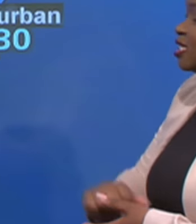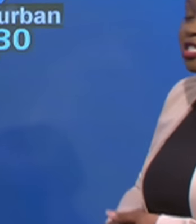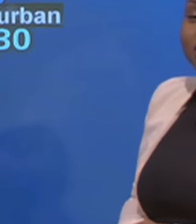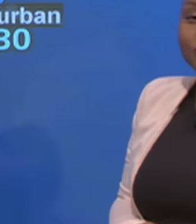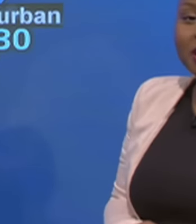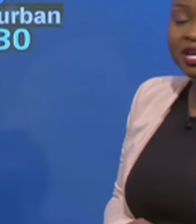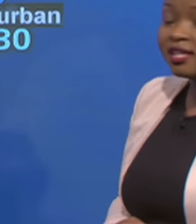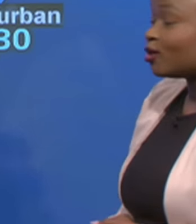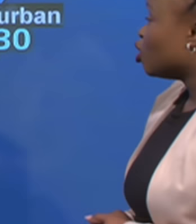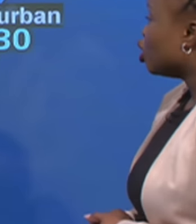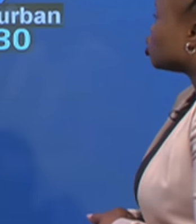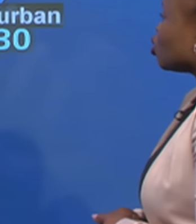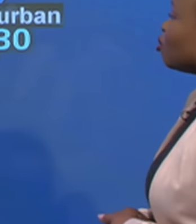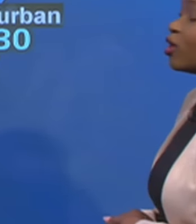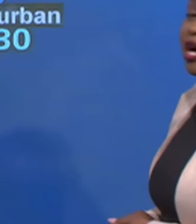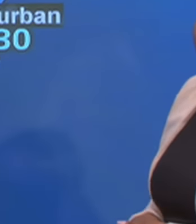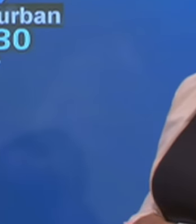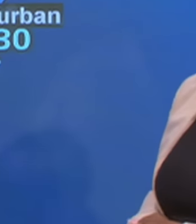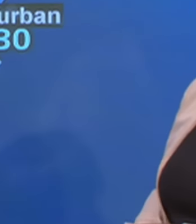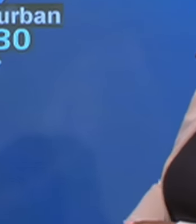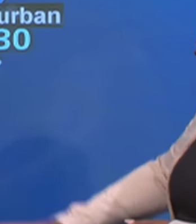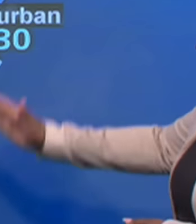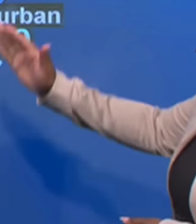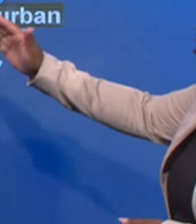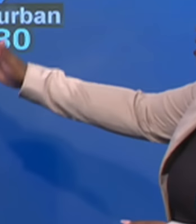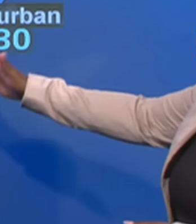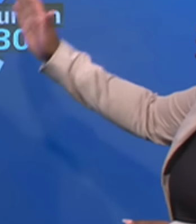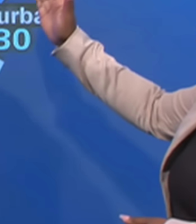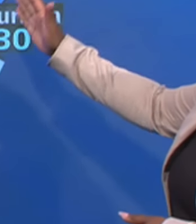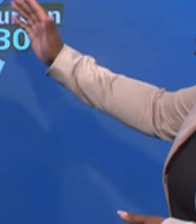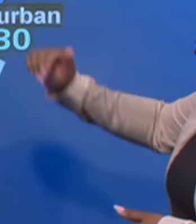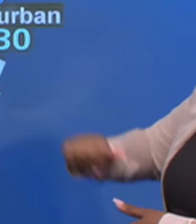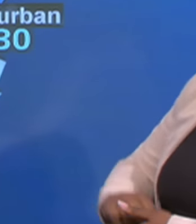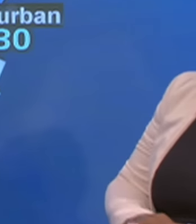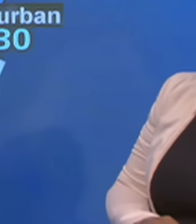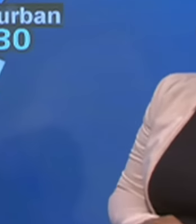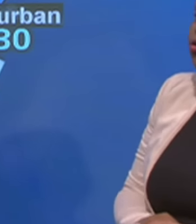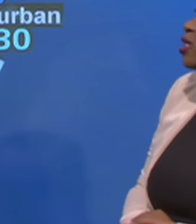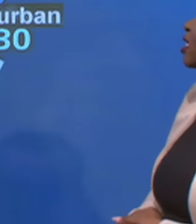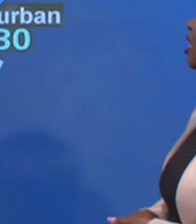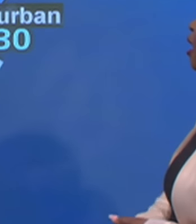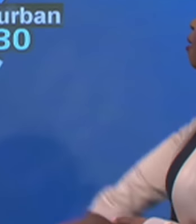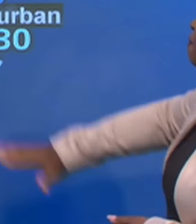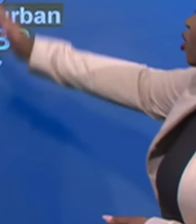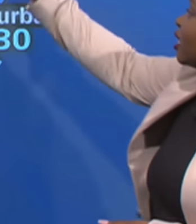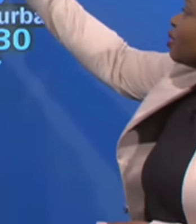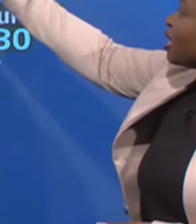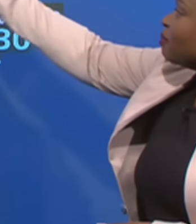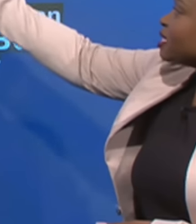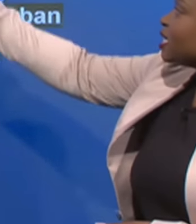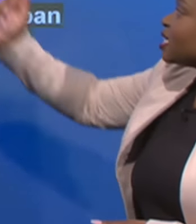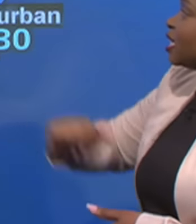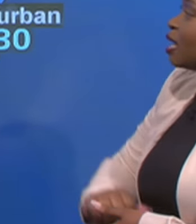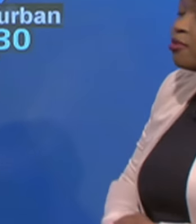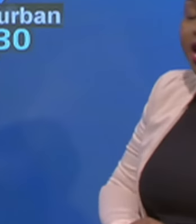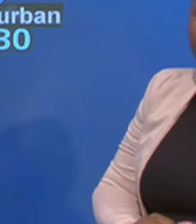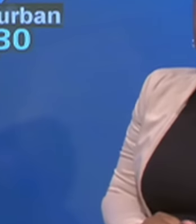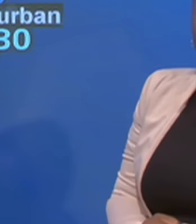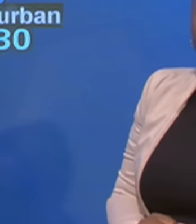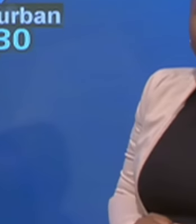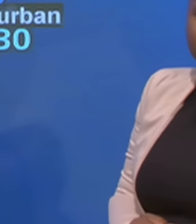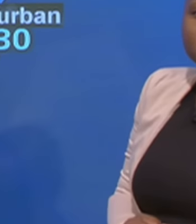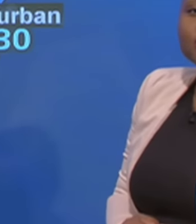ka diperesente di le 60 segolo bogolo yang ka kwa province ya ka kwa Free State le ka kwa province ya ka kwa KwaZulu-Natal me go tla itemogela masarasarane a